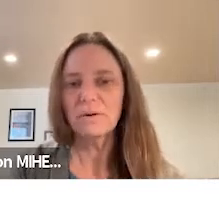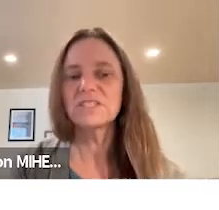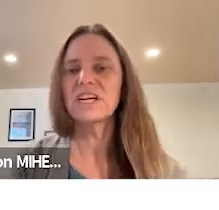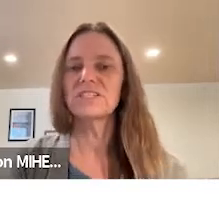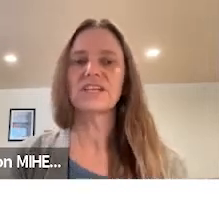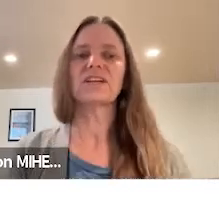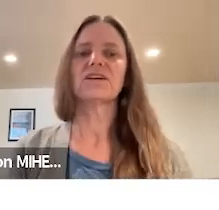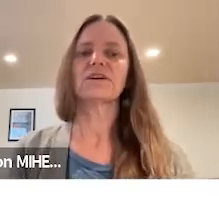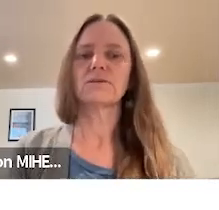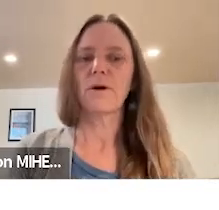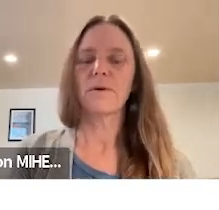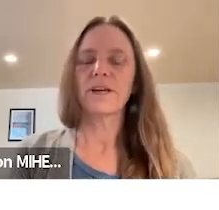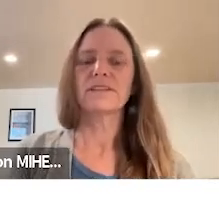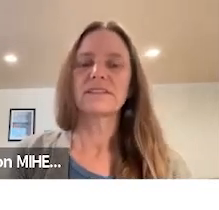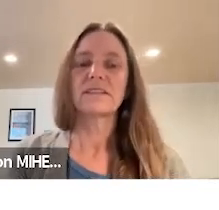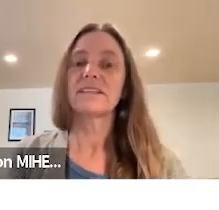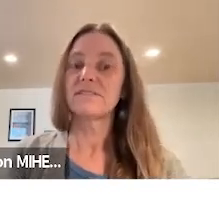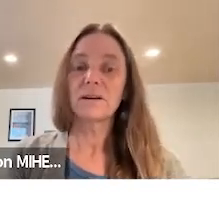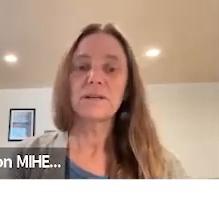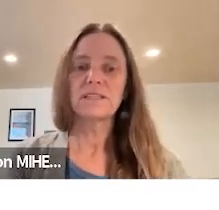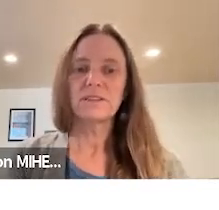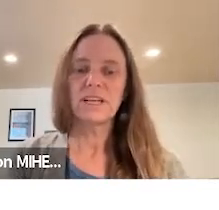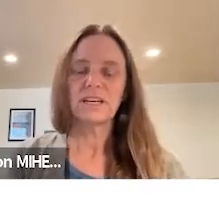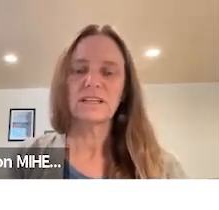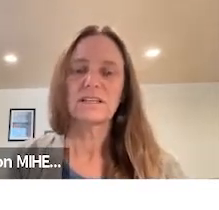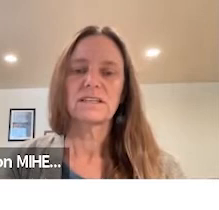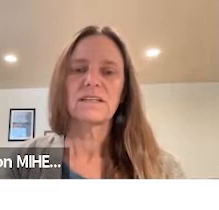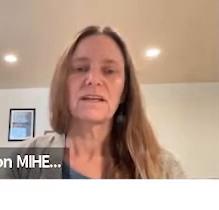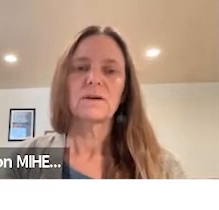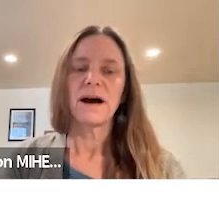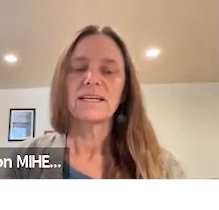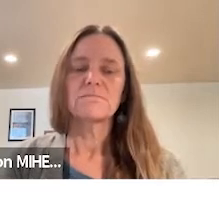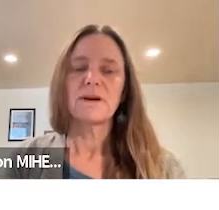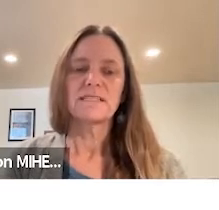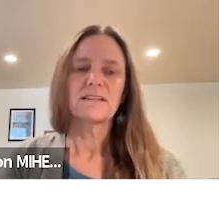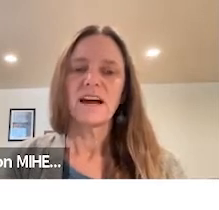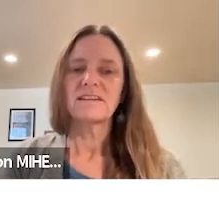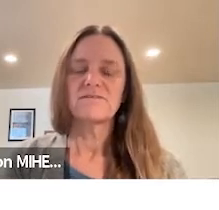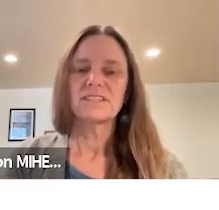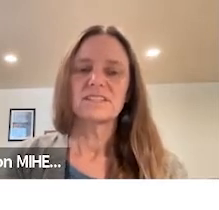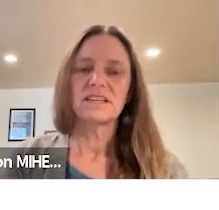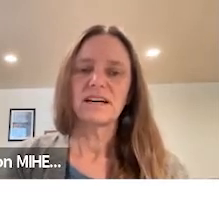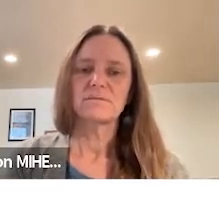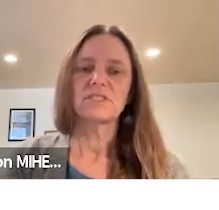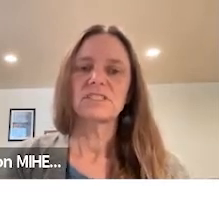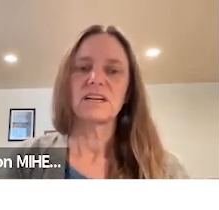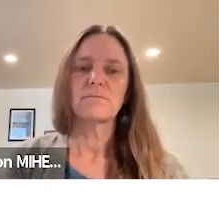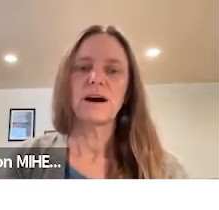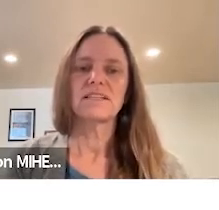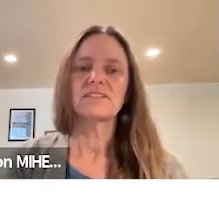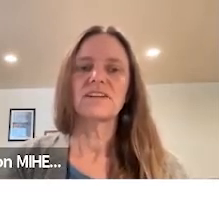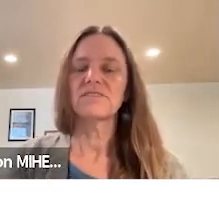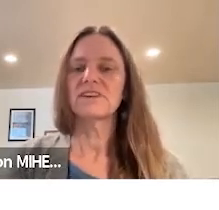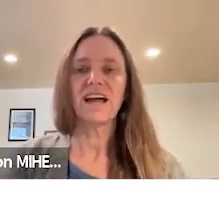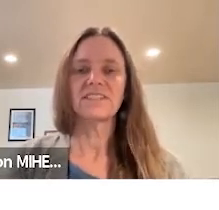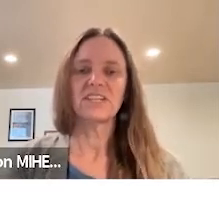Students are always changing, growing, developing, and learning. The body and mind are not fixed in time, just like our